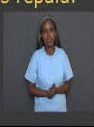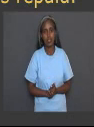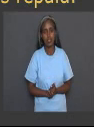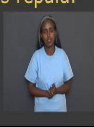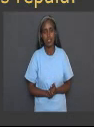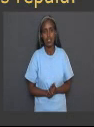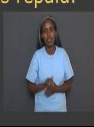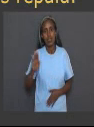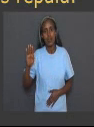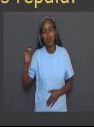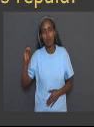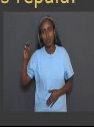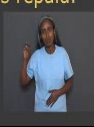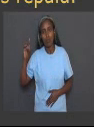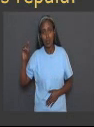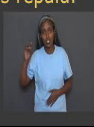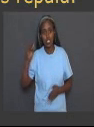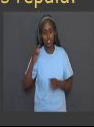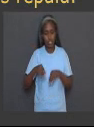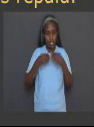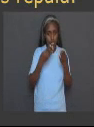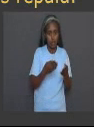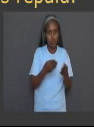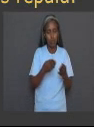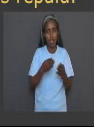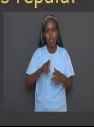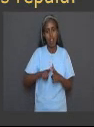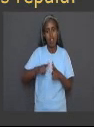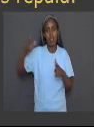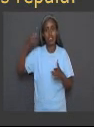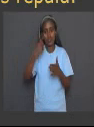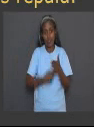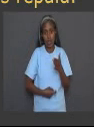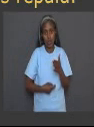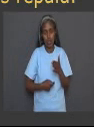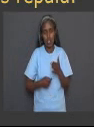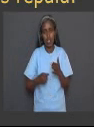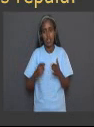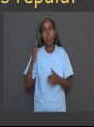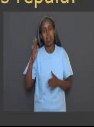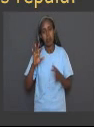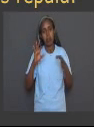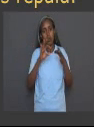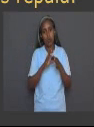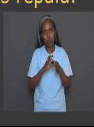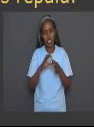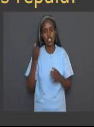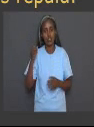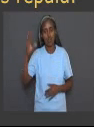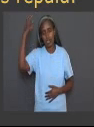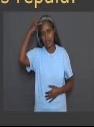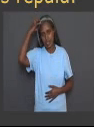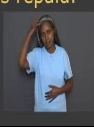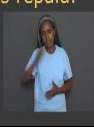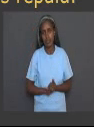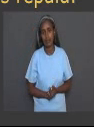A bond is issued by a large body, like a corporation or a government.